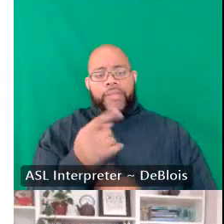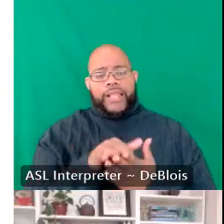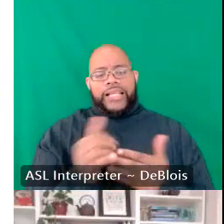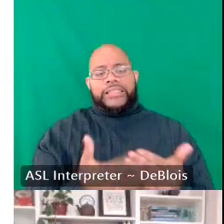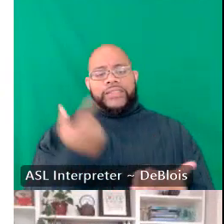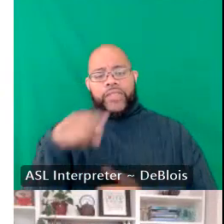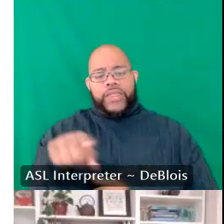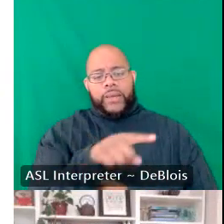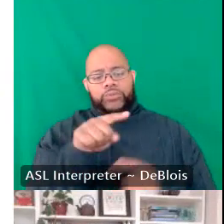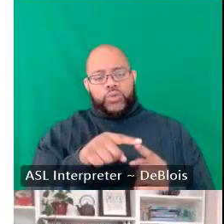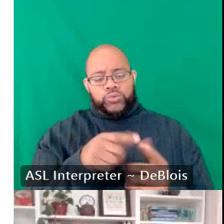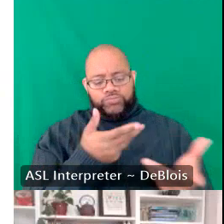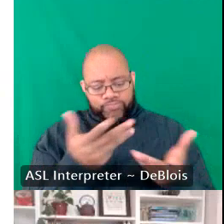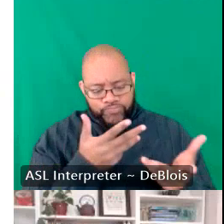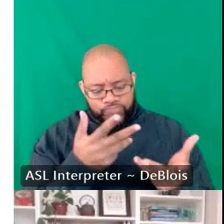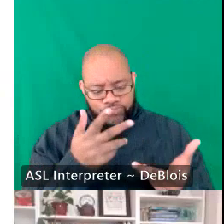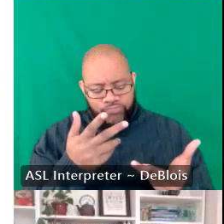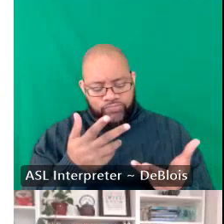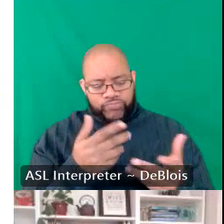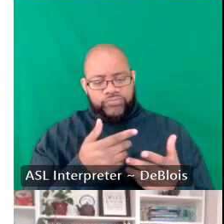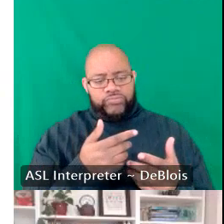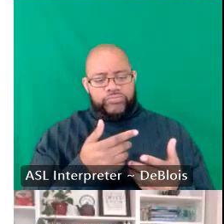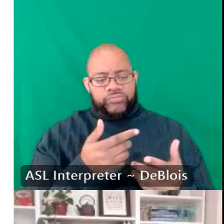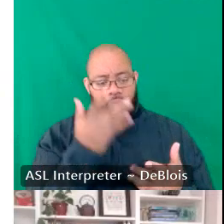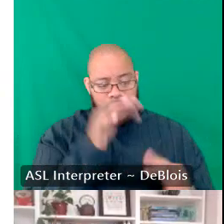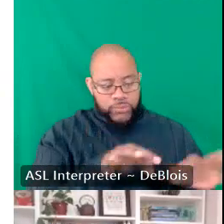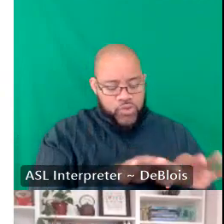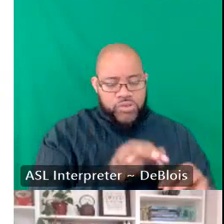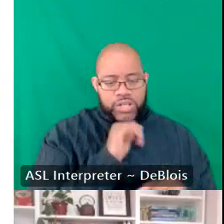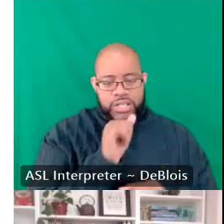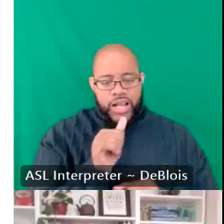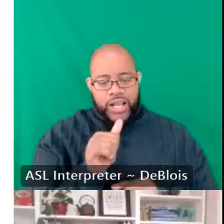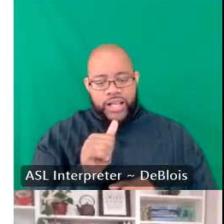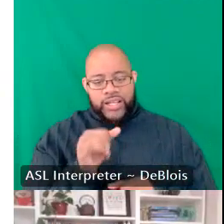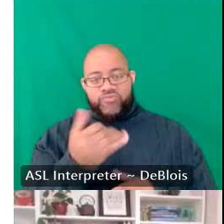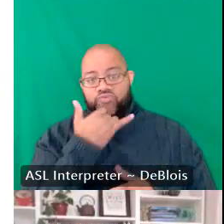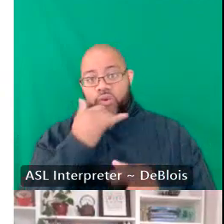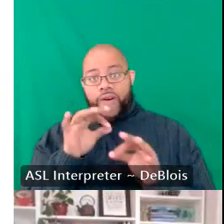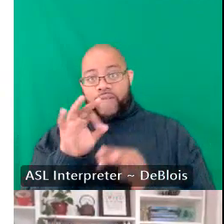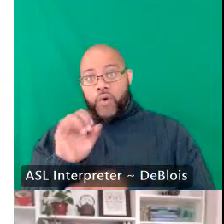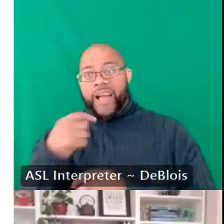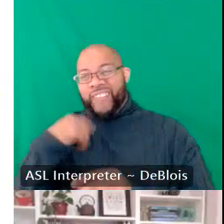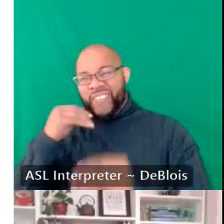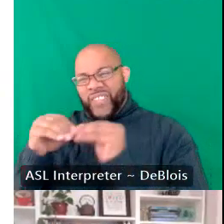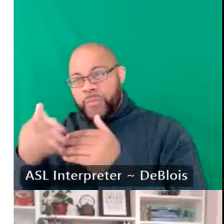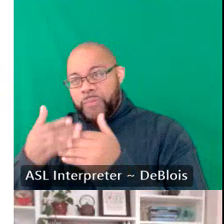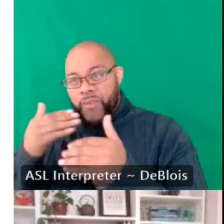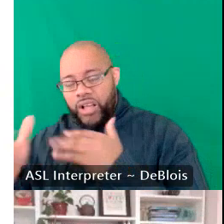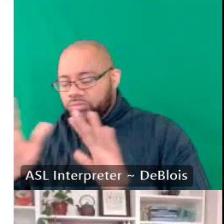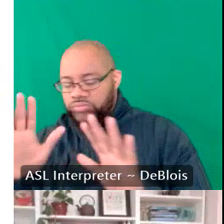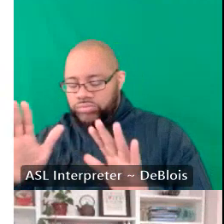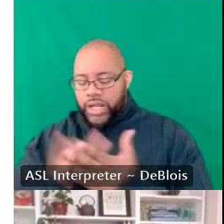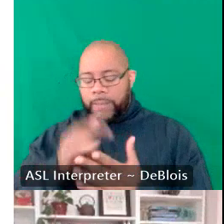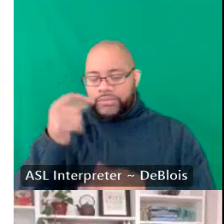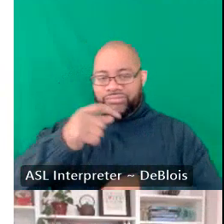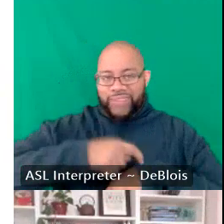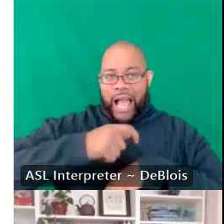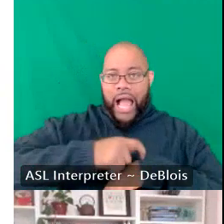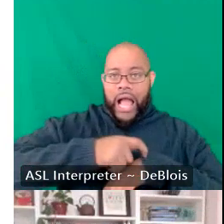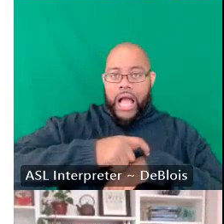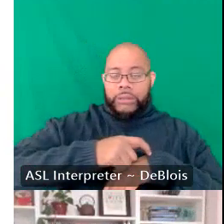for them to engage on the merits on, not the, oh, it's in the wrong format, I have to fix it before it goes forward. Because time is of